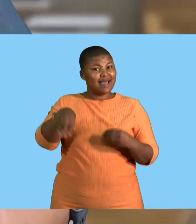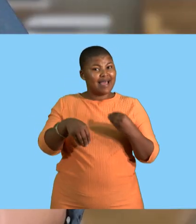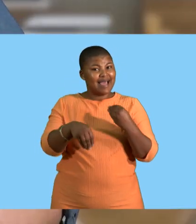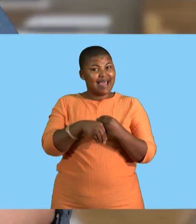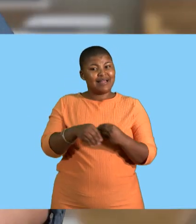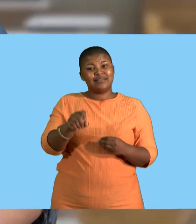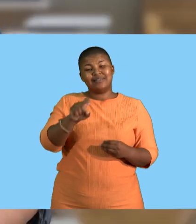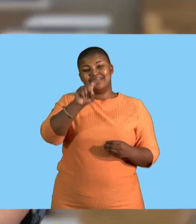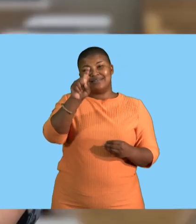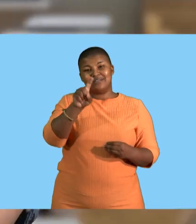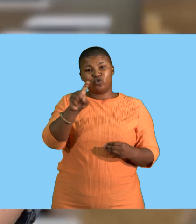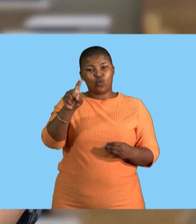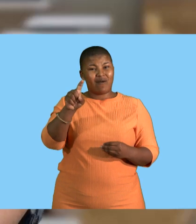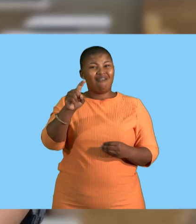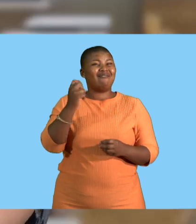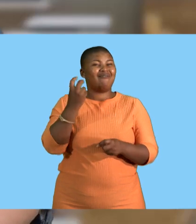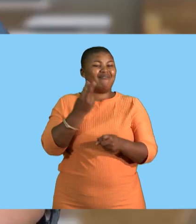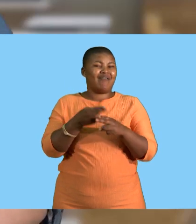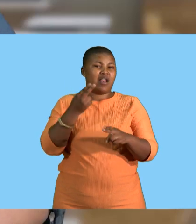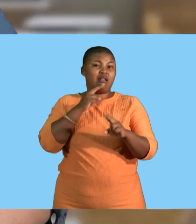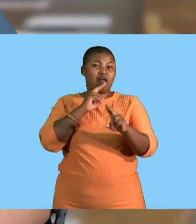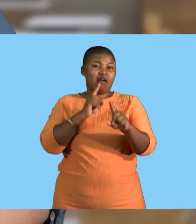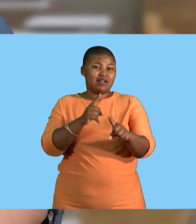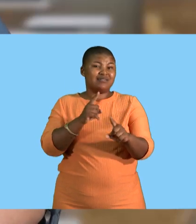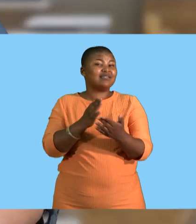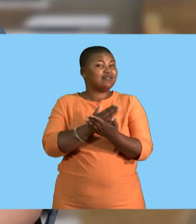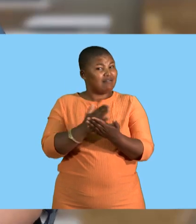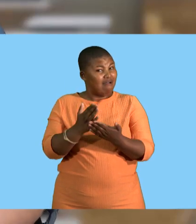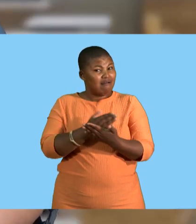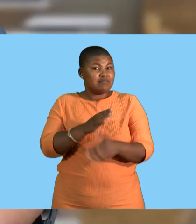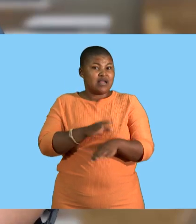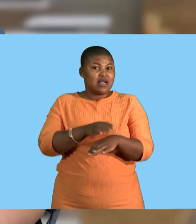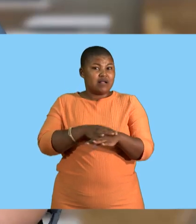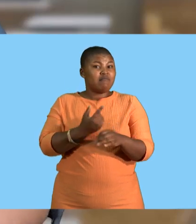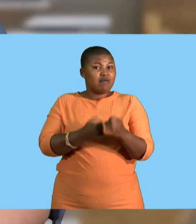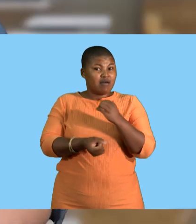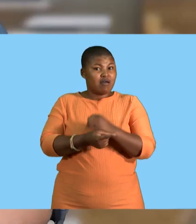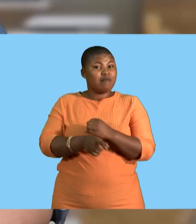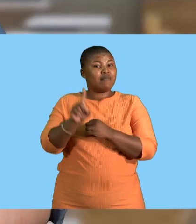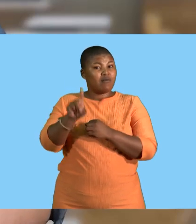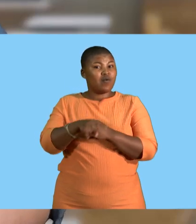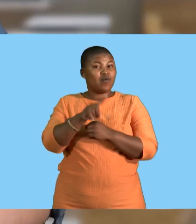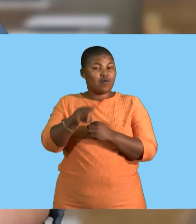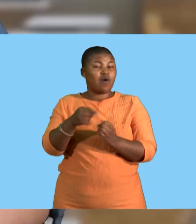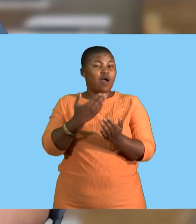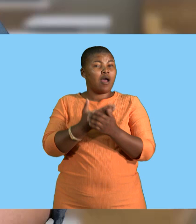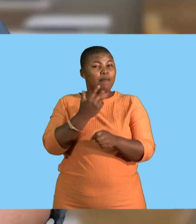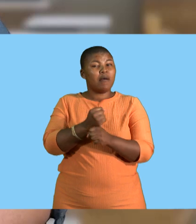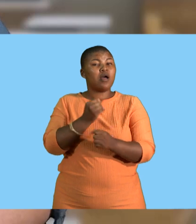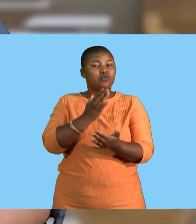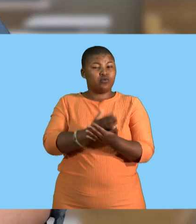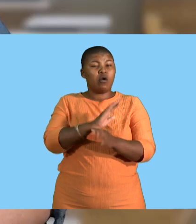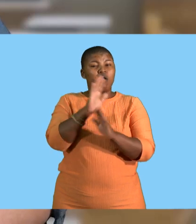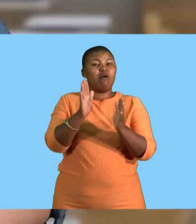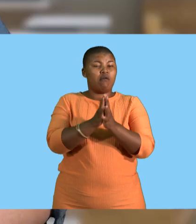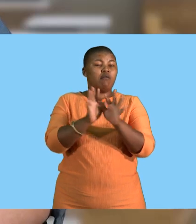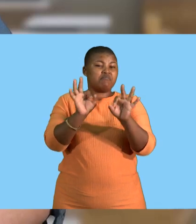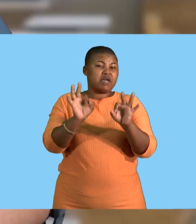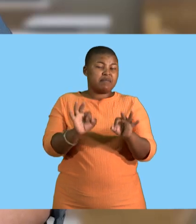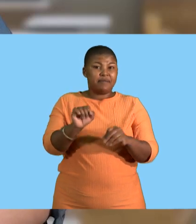your unit in your final answer. Sometimes they do penalize for the unit, so please make sure that